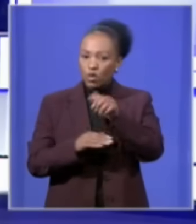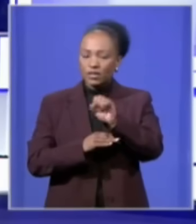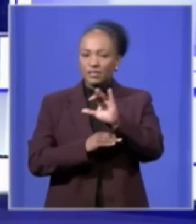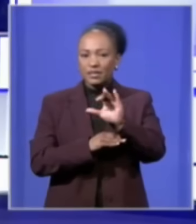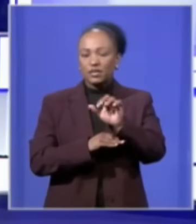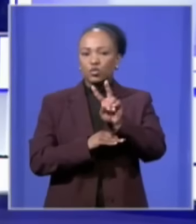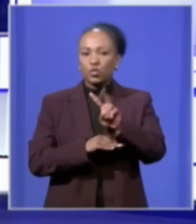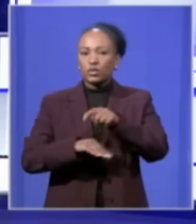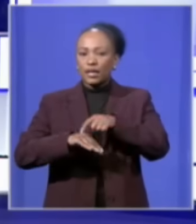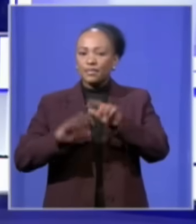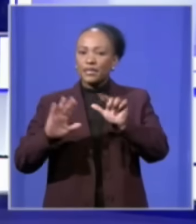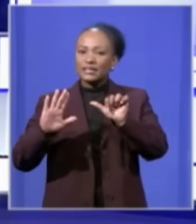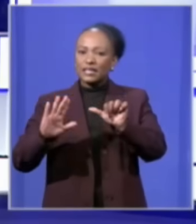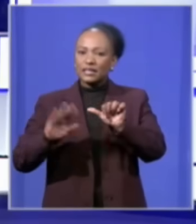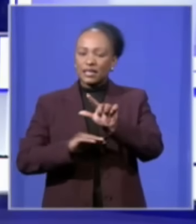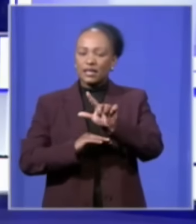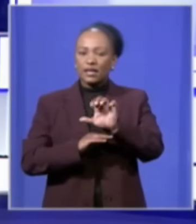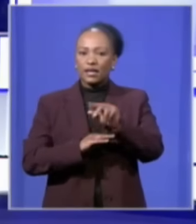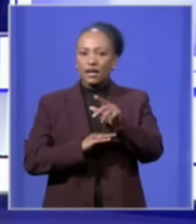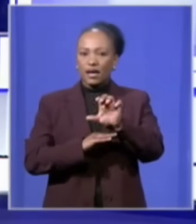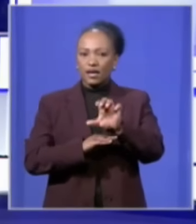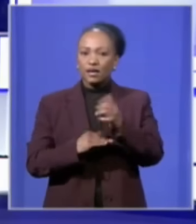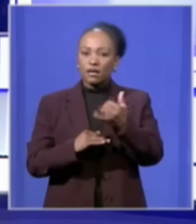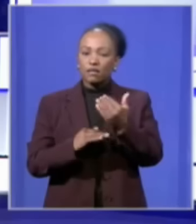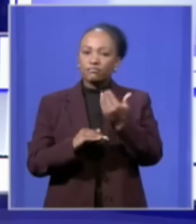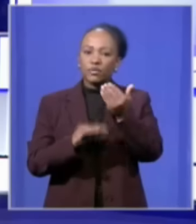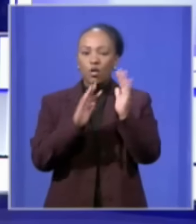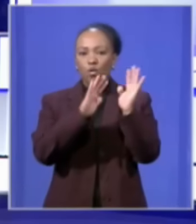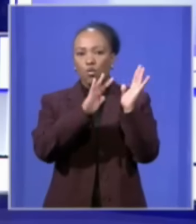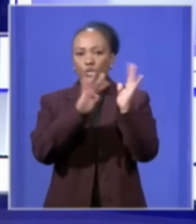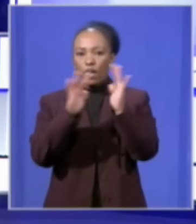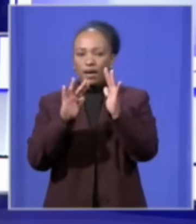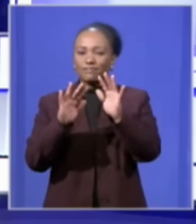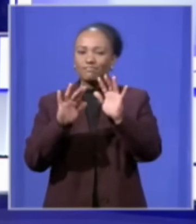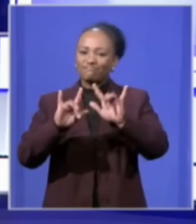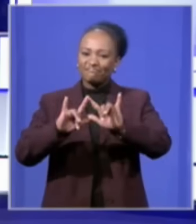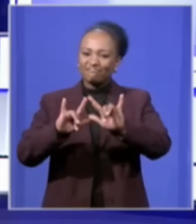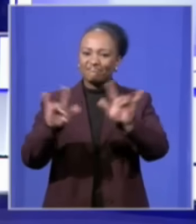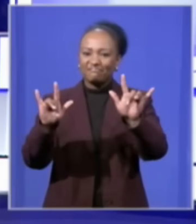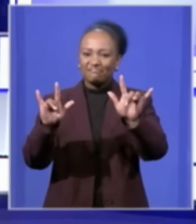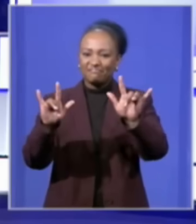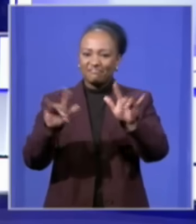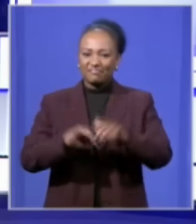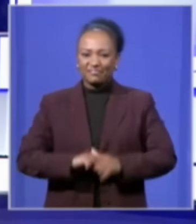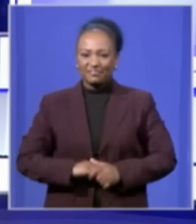SABC 2 le lehae go latela kakanyo ya maemo a boso go šegofetše šalang.